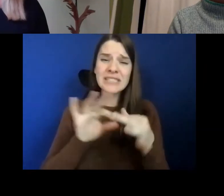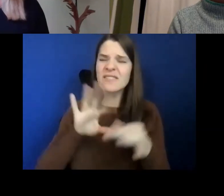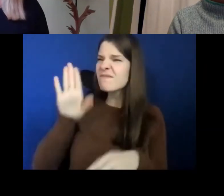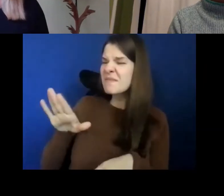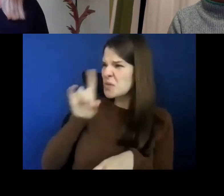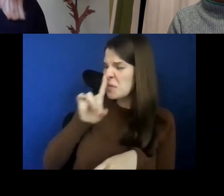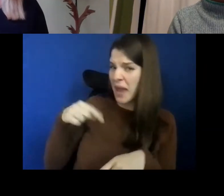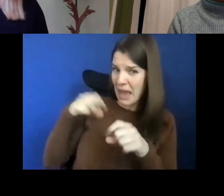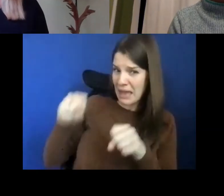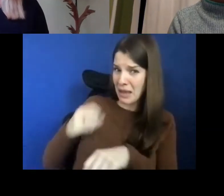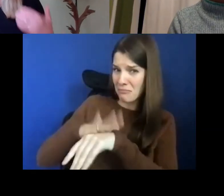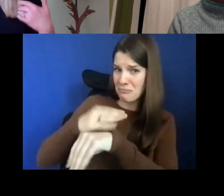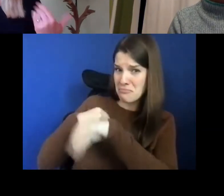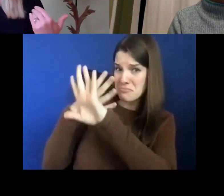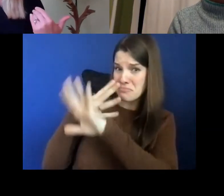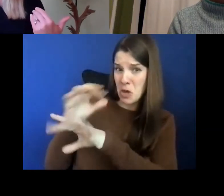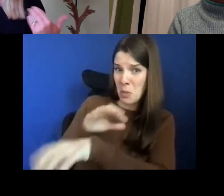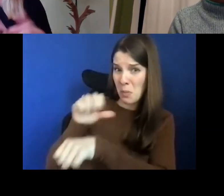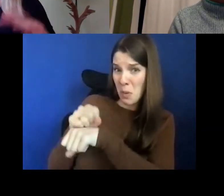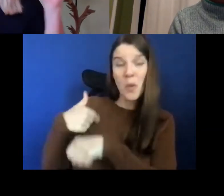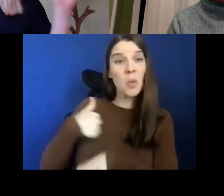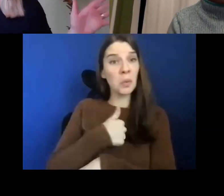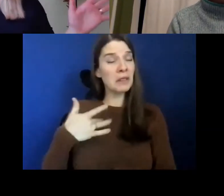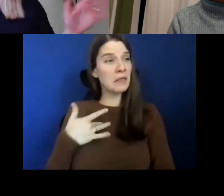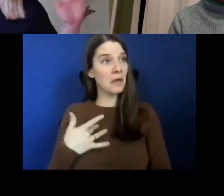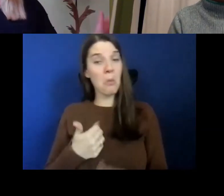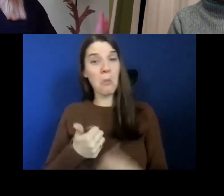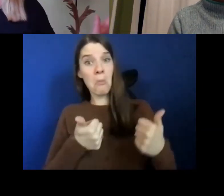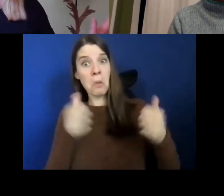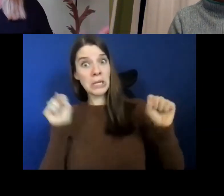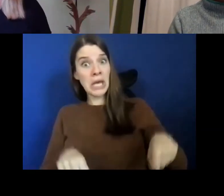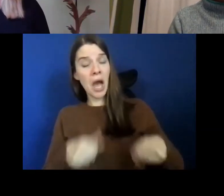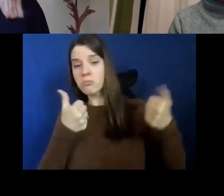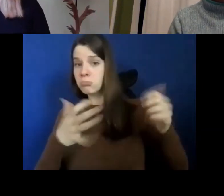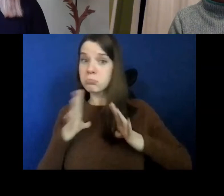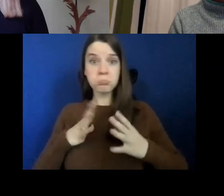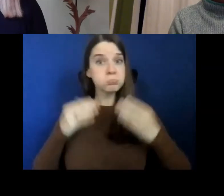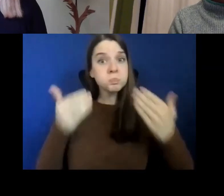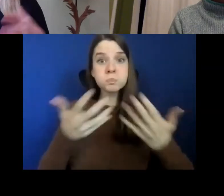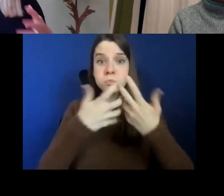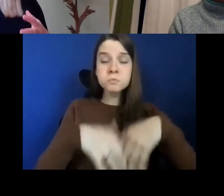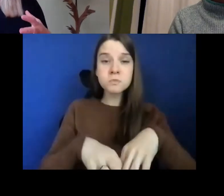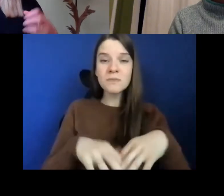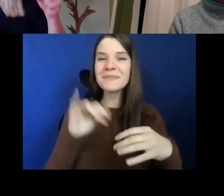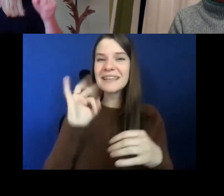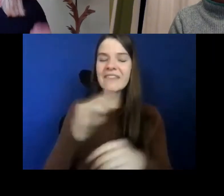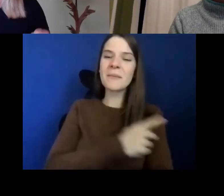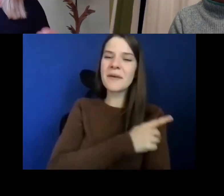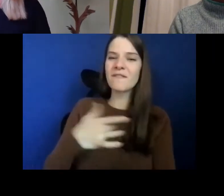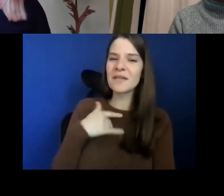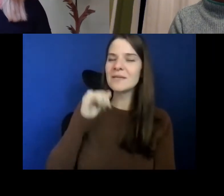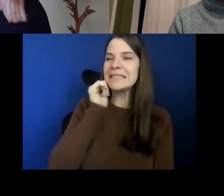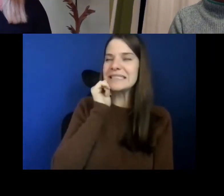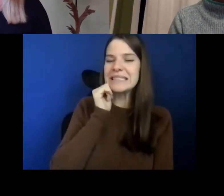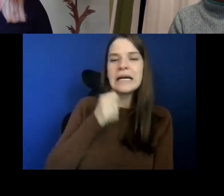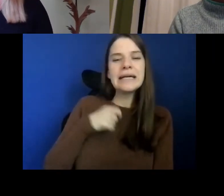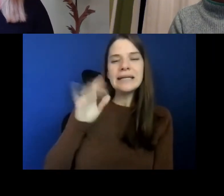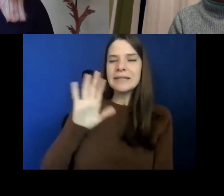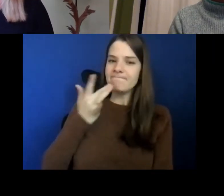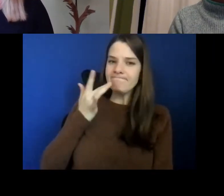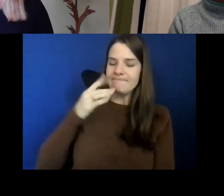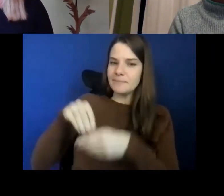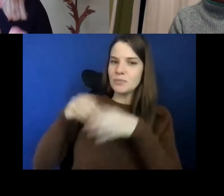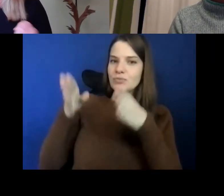I do this via telehealth? And if we think we can, great, let's do it that way. But if the patient feels like I need to see you in